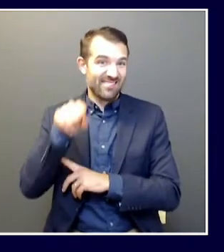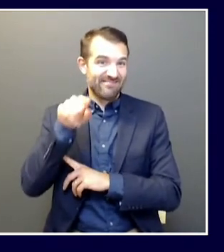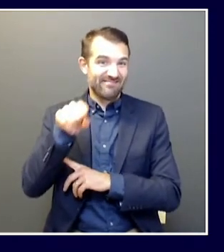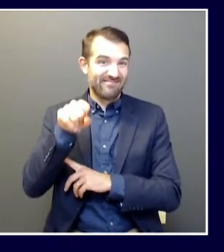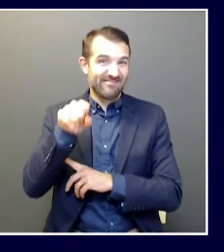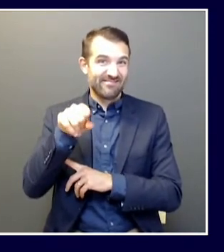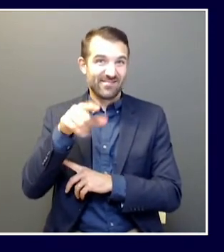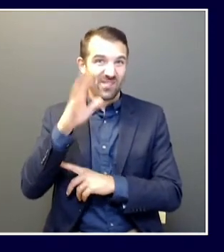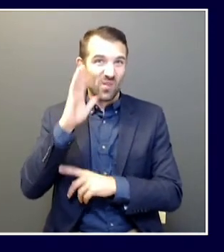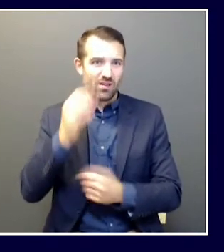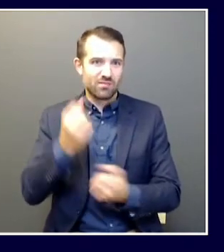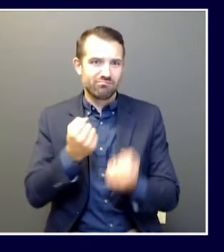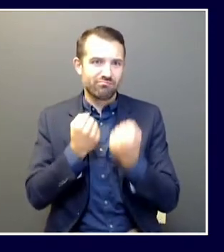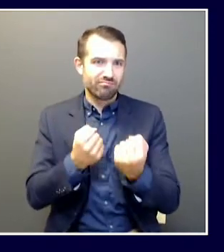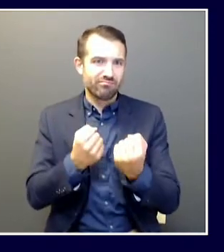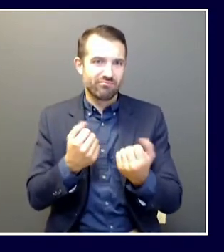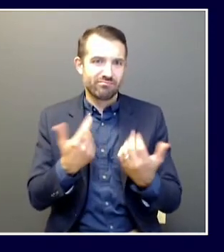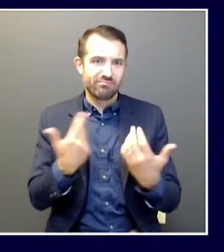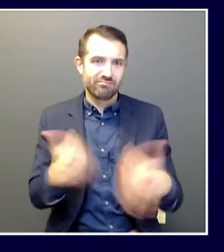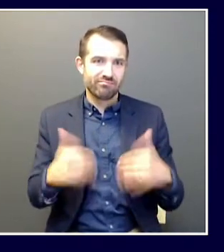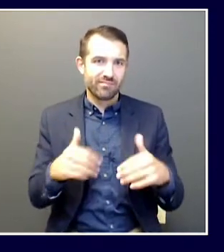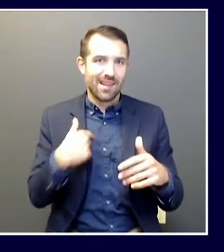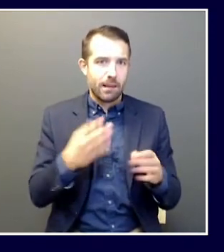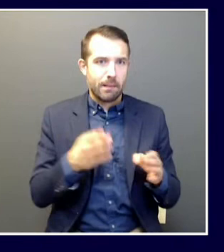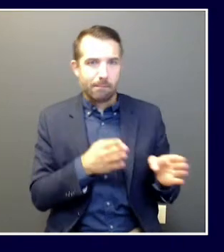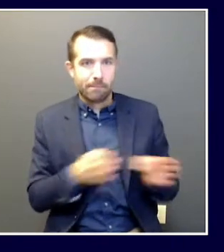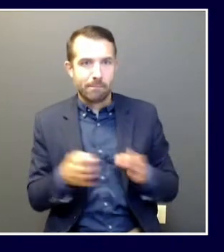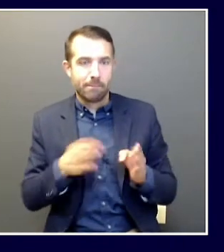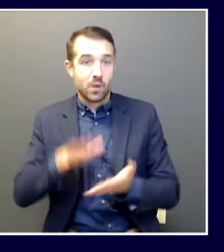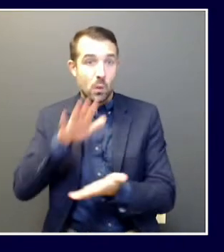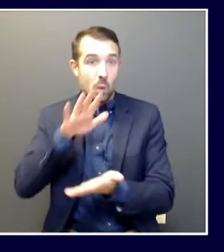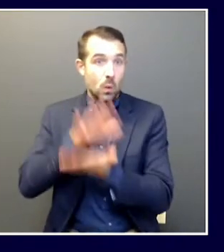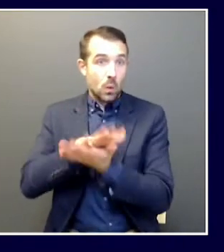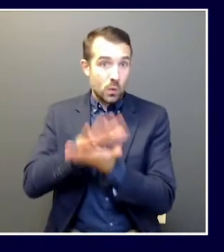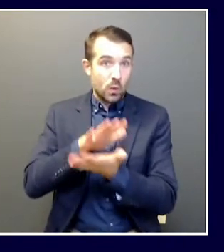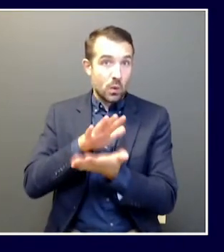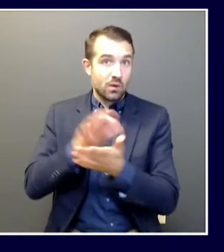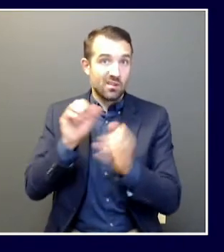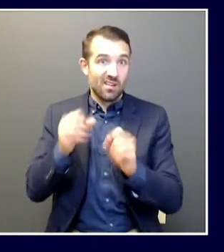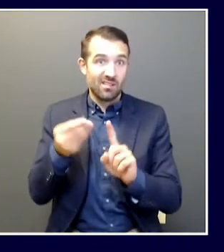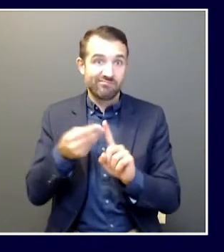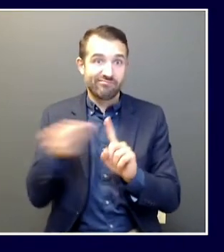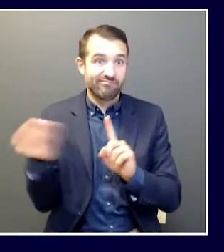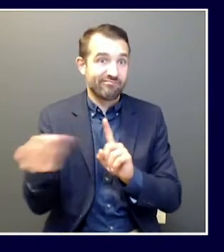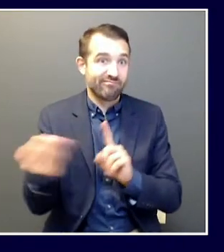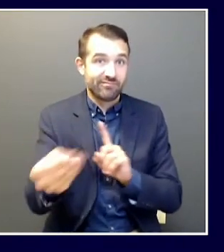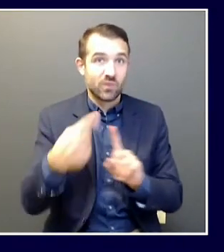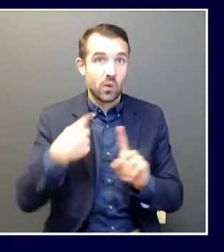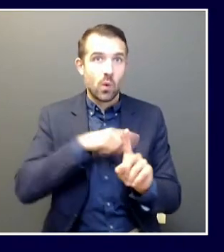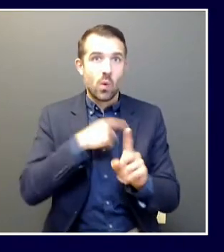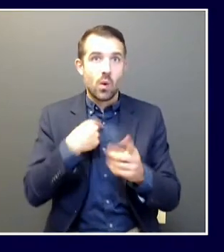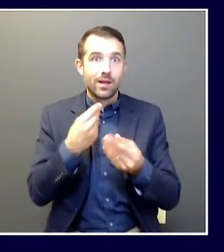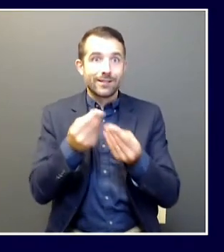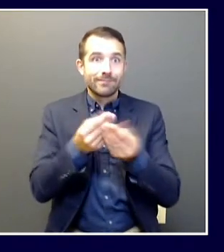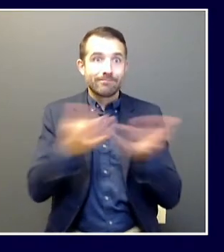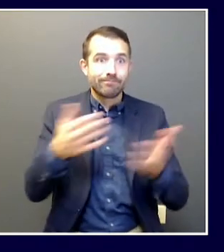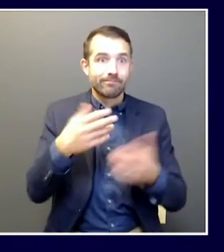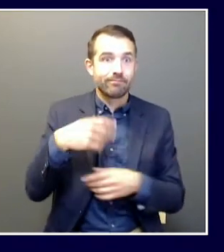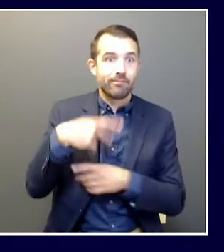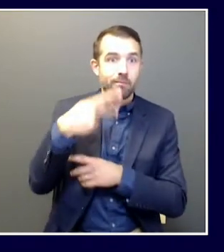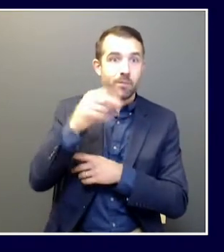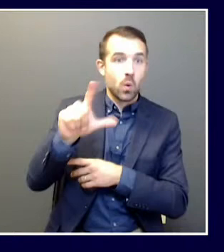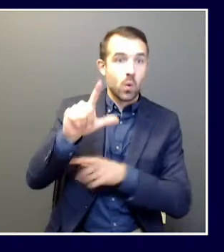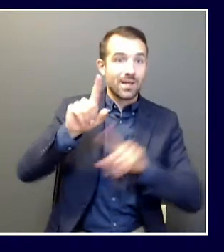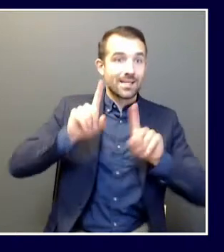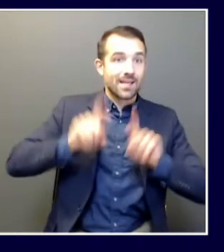And that's why we've been rolling out initiatives like pooled testing and other such things to try to spot those increases before they go